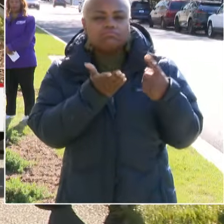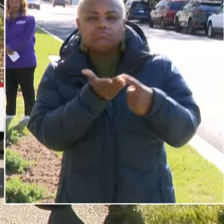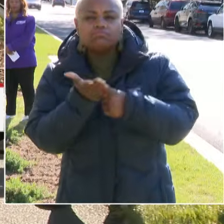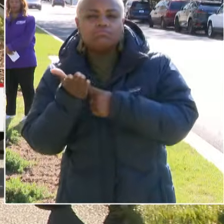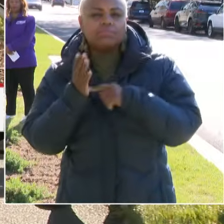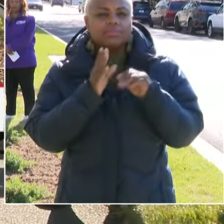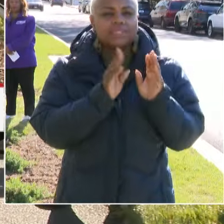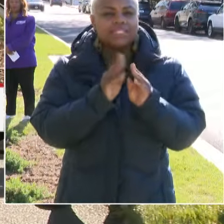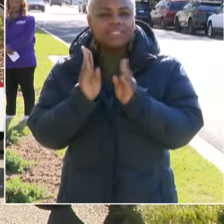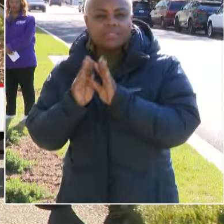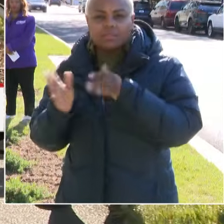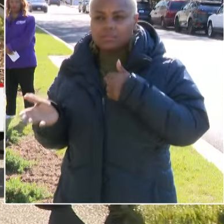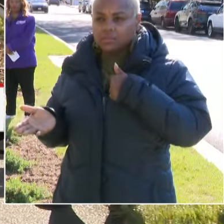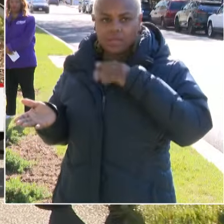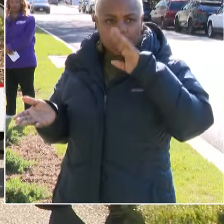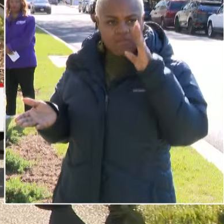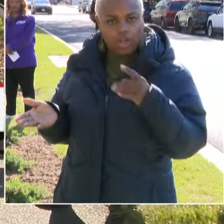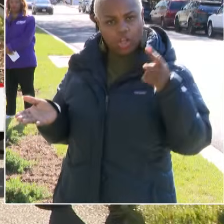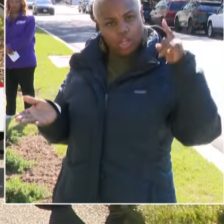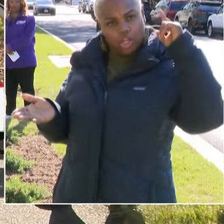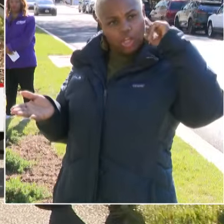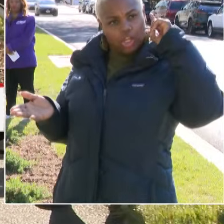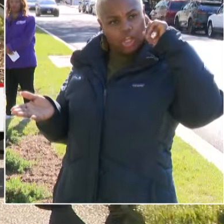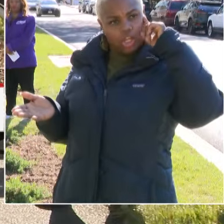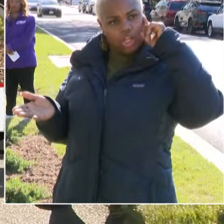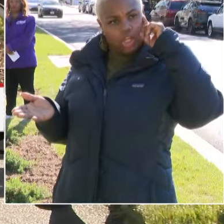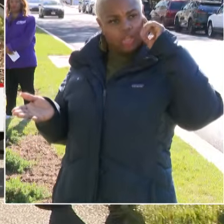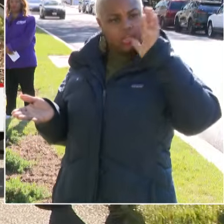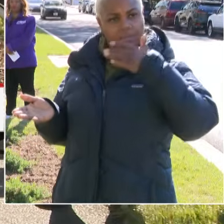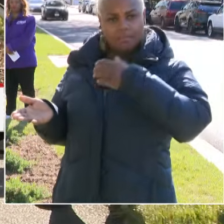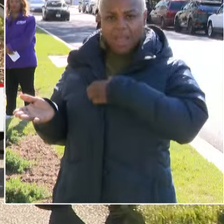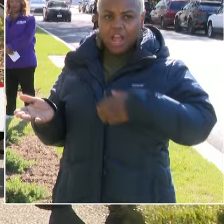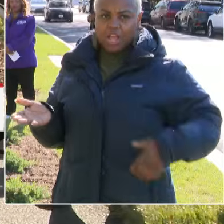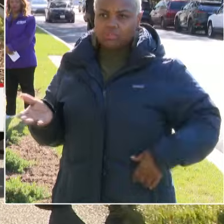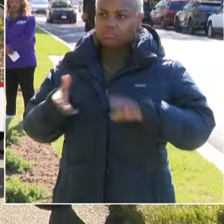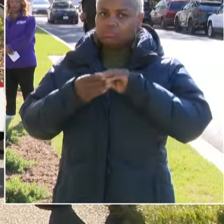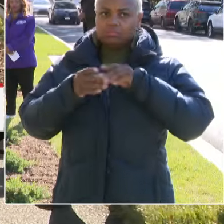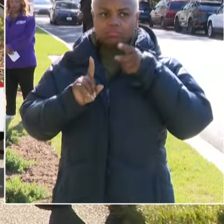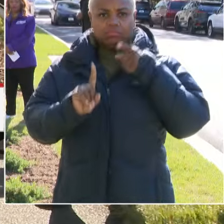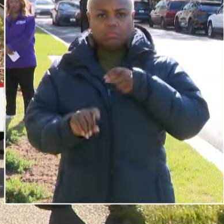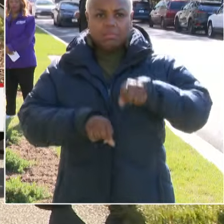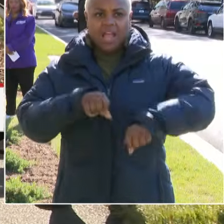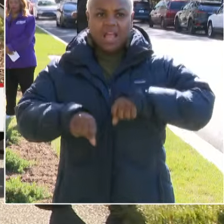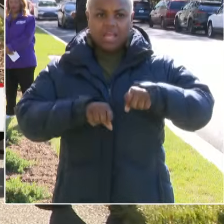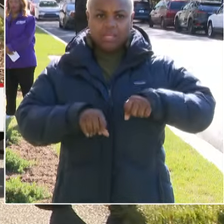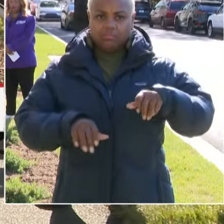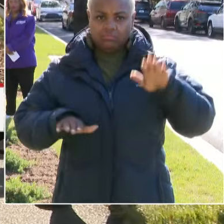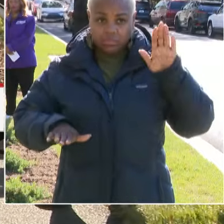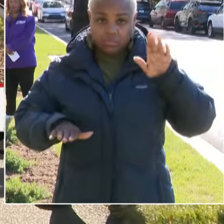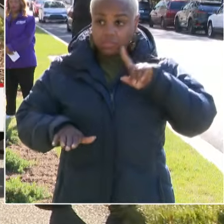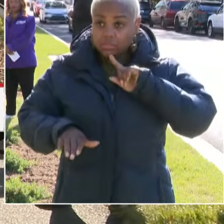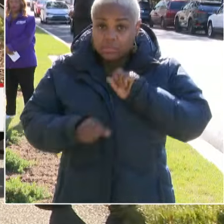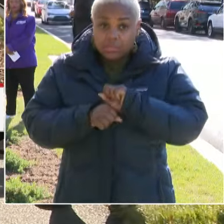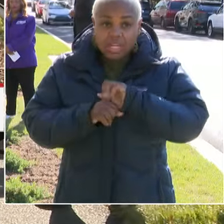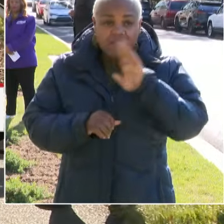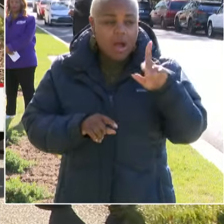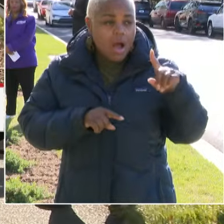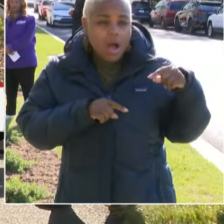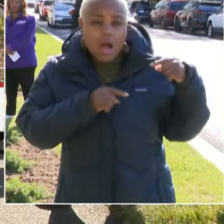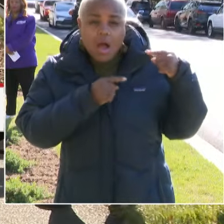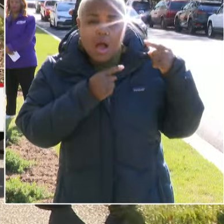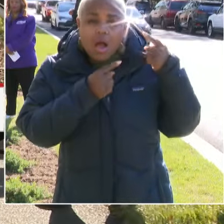talk about a bicycle lane in an inaugural address. And so that may have been the first, but I'm sure it won't be the